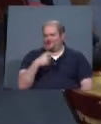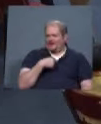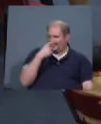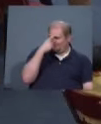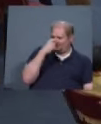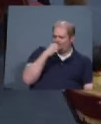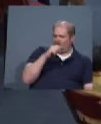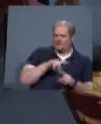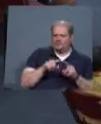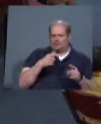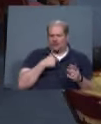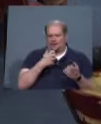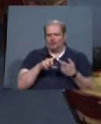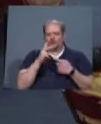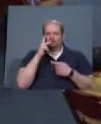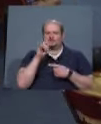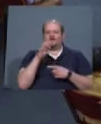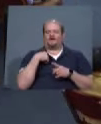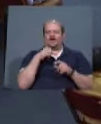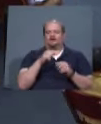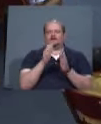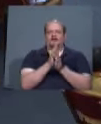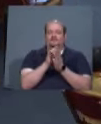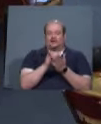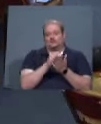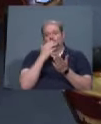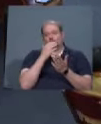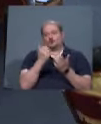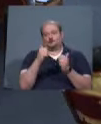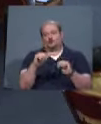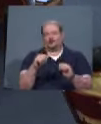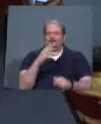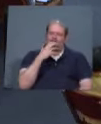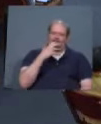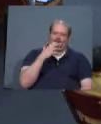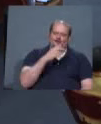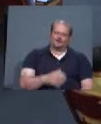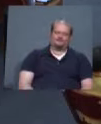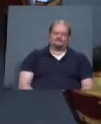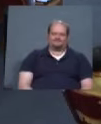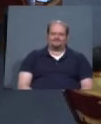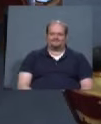not, but I wanted to see if I could get it in. It was a good try. Yeah. Thank you.